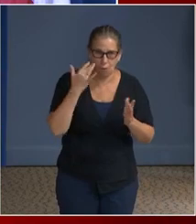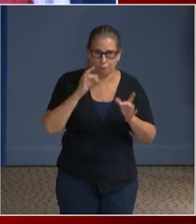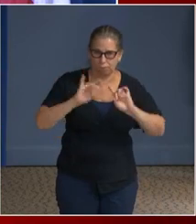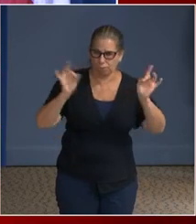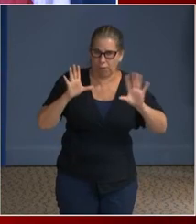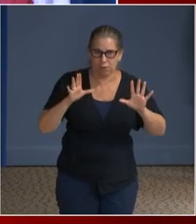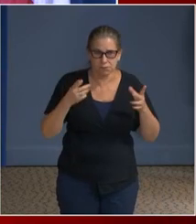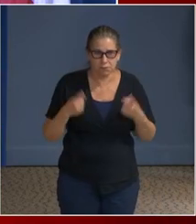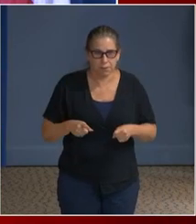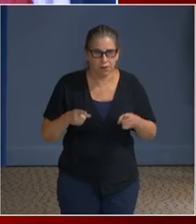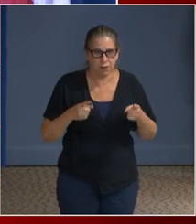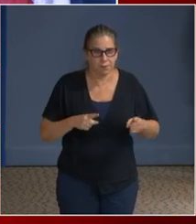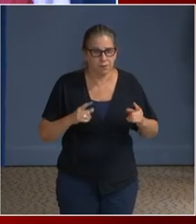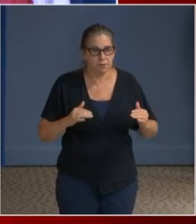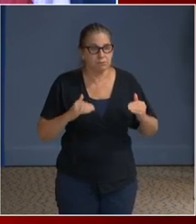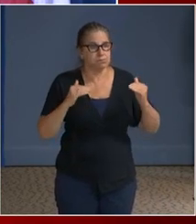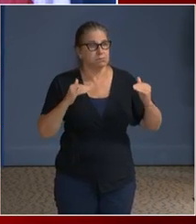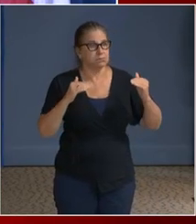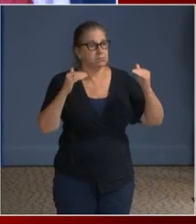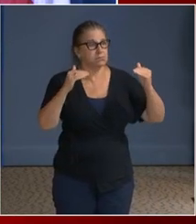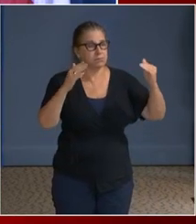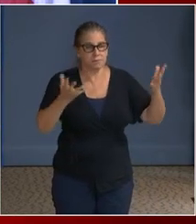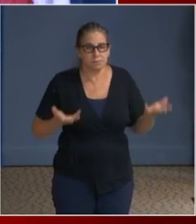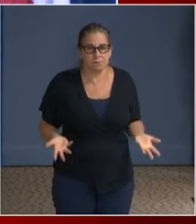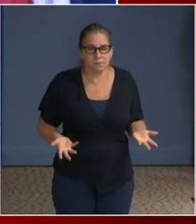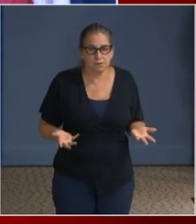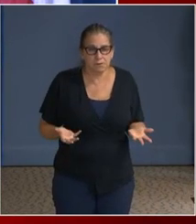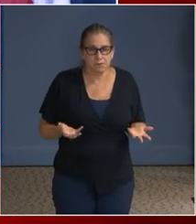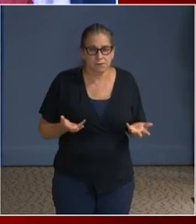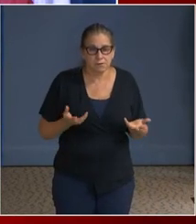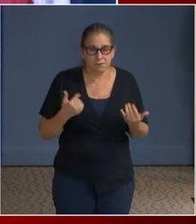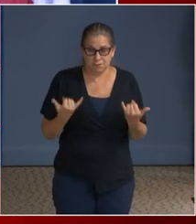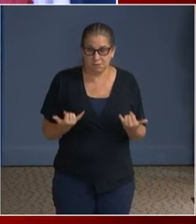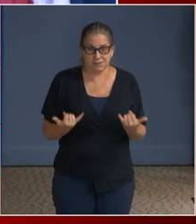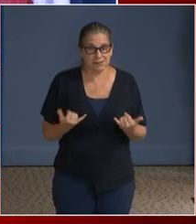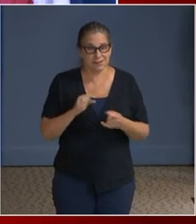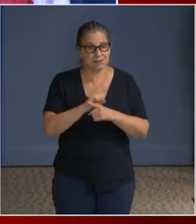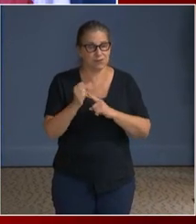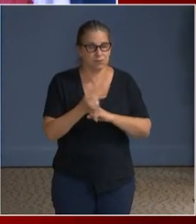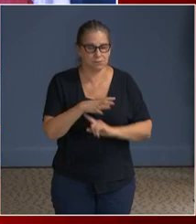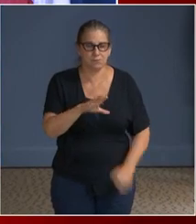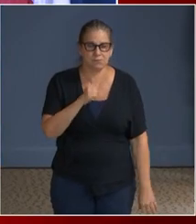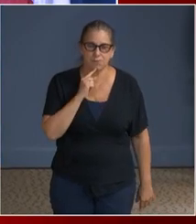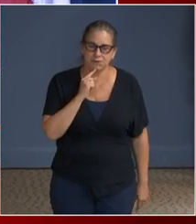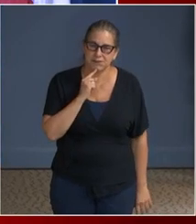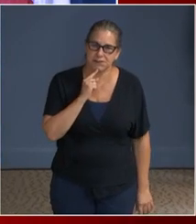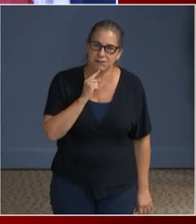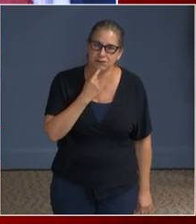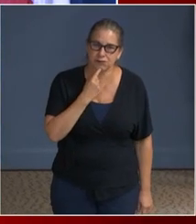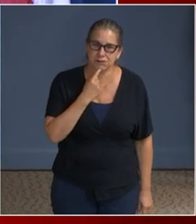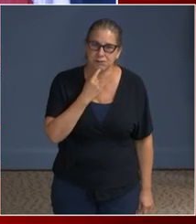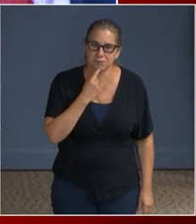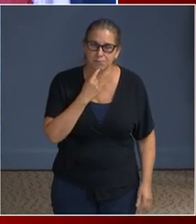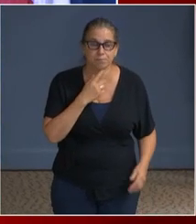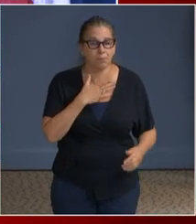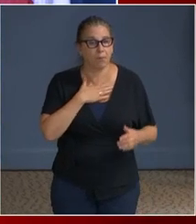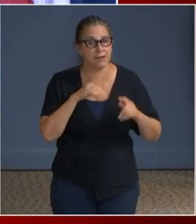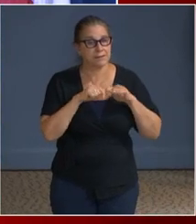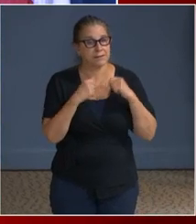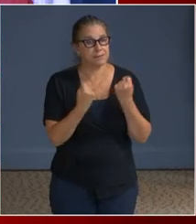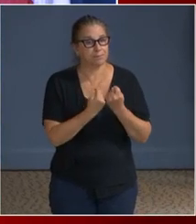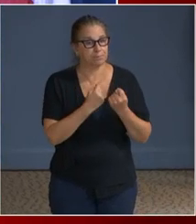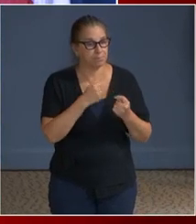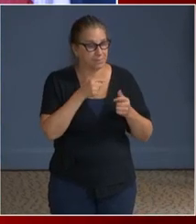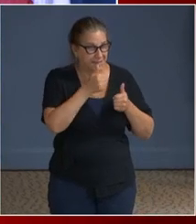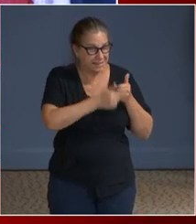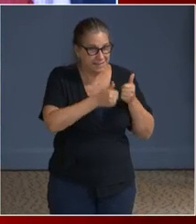justice. The situation is urgent, and every member of my administration, including the police department,